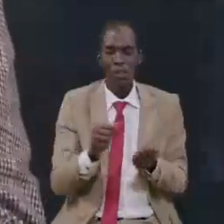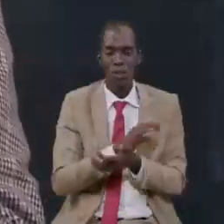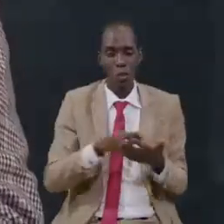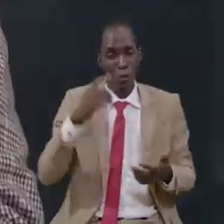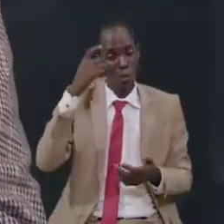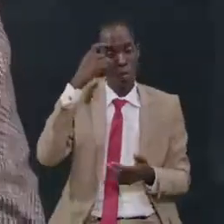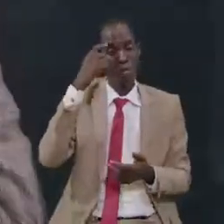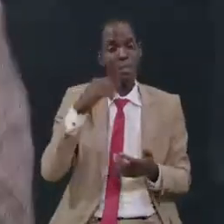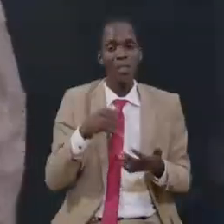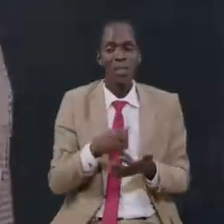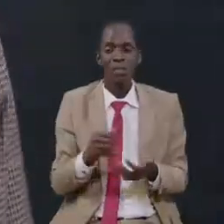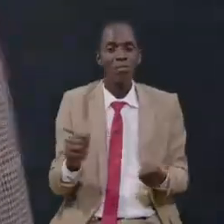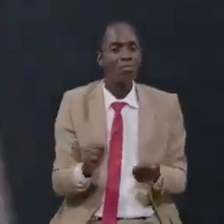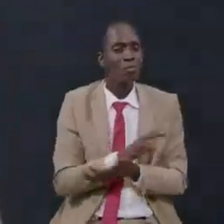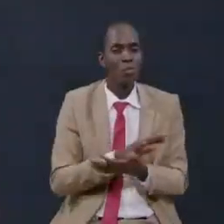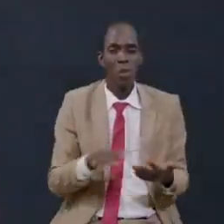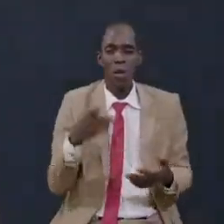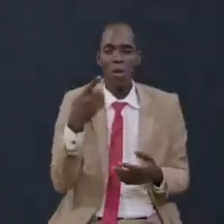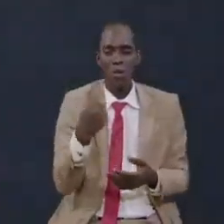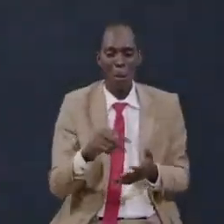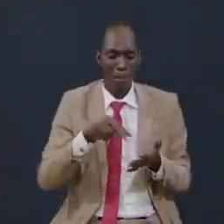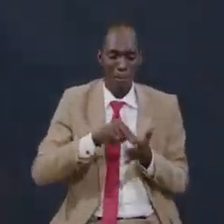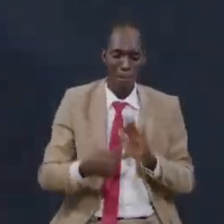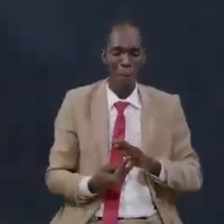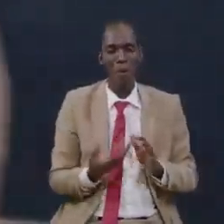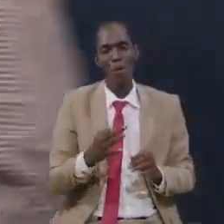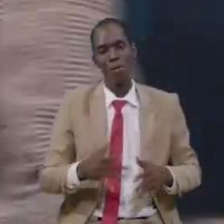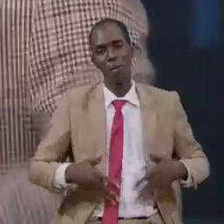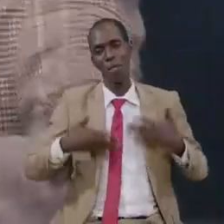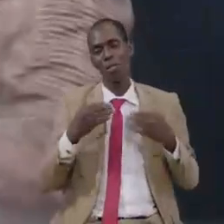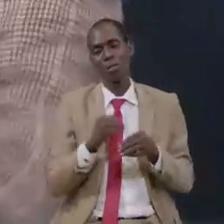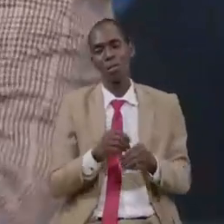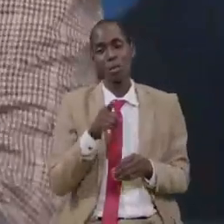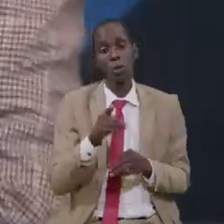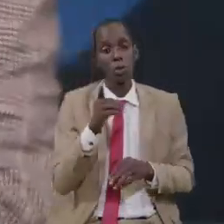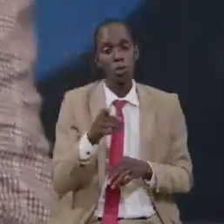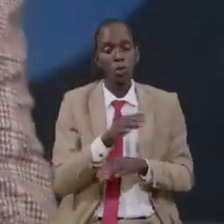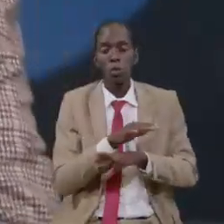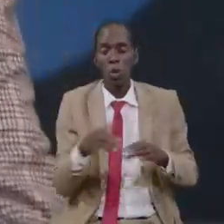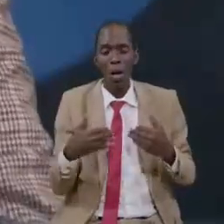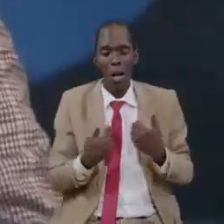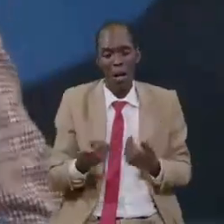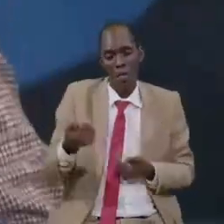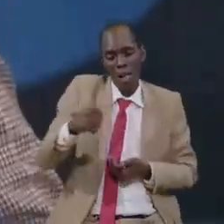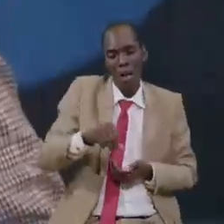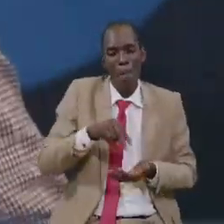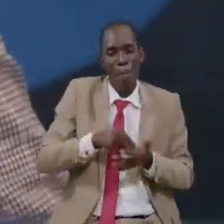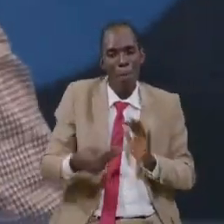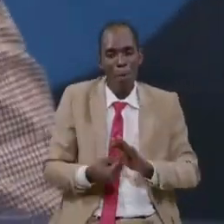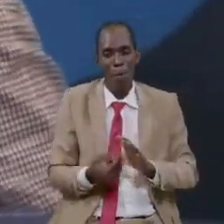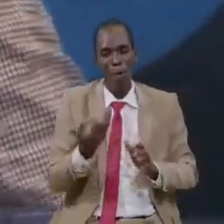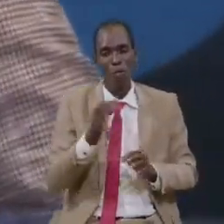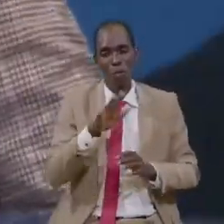the purpose of life. You do not have any purpose anymore, and you cannot control the substance.